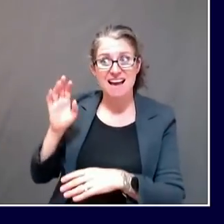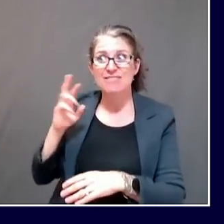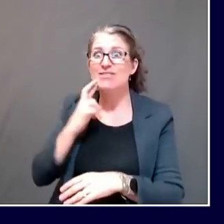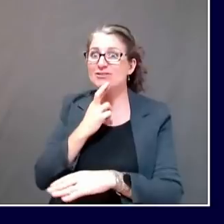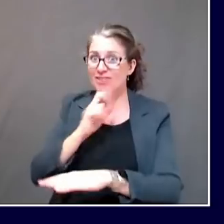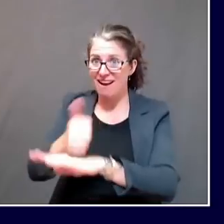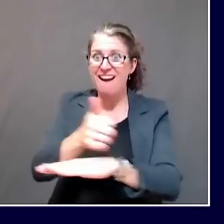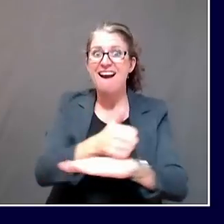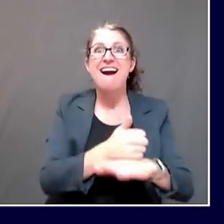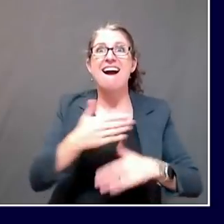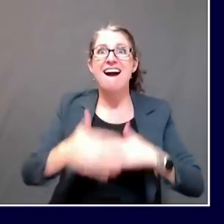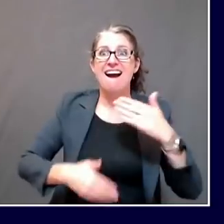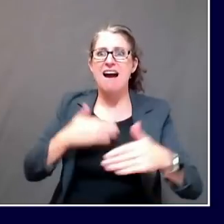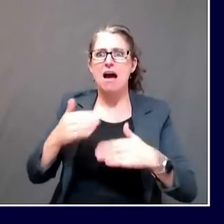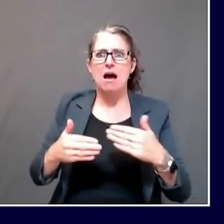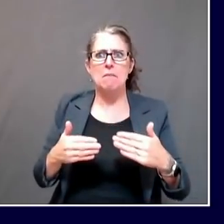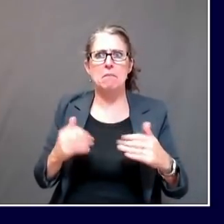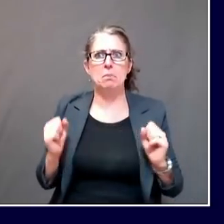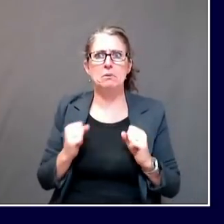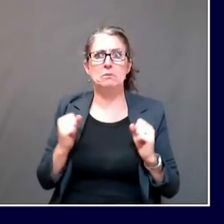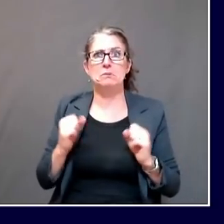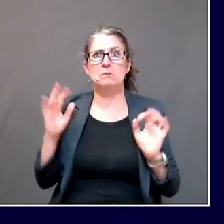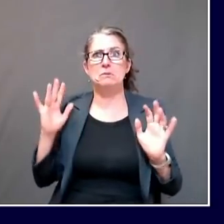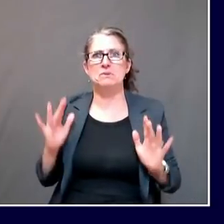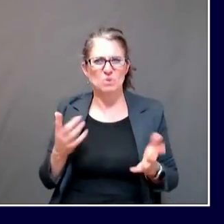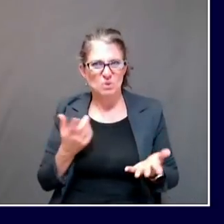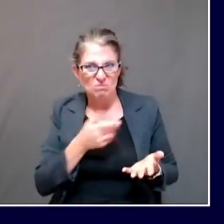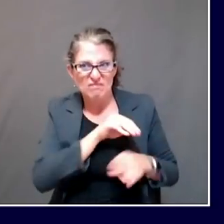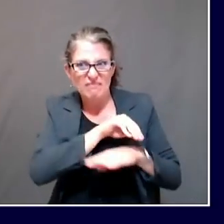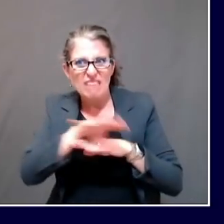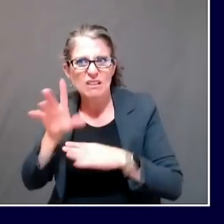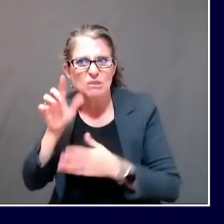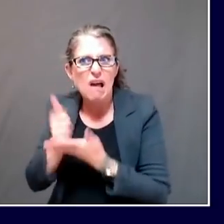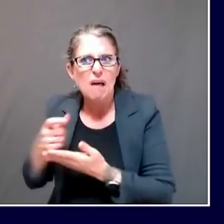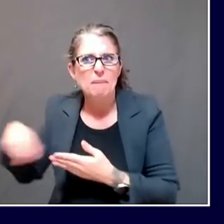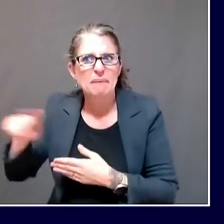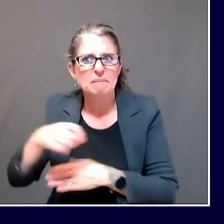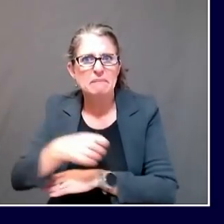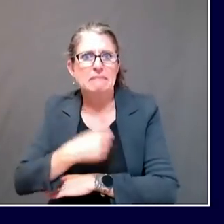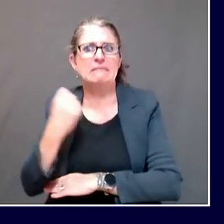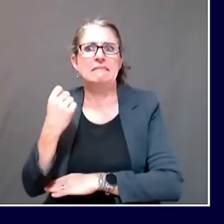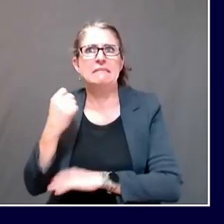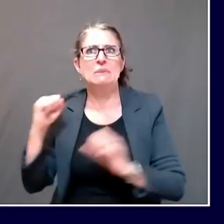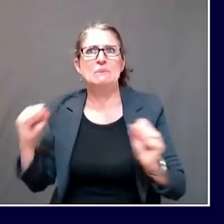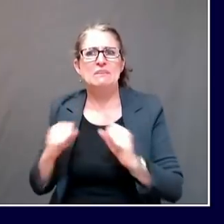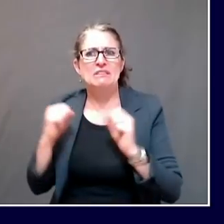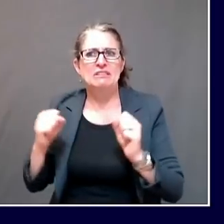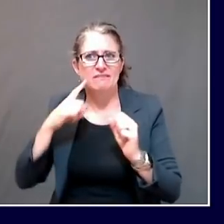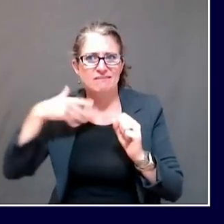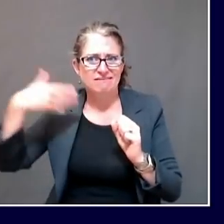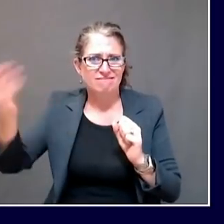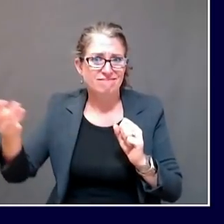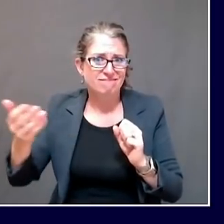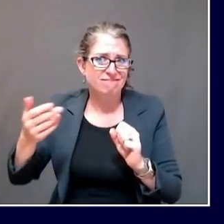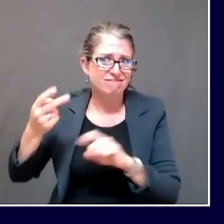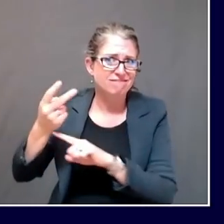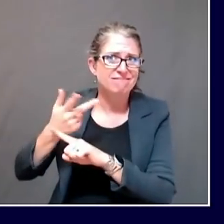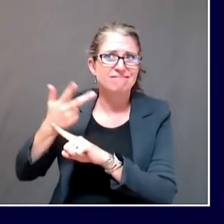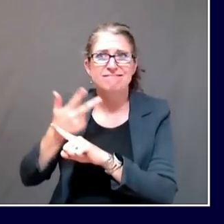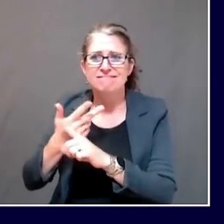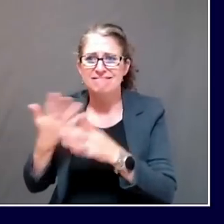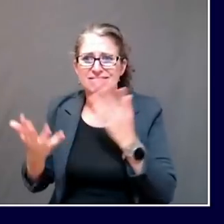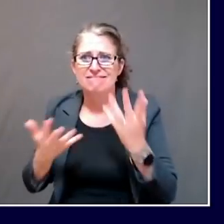advice about these coming months and how they can maybe take advantage of any resources that are out there for